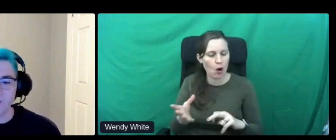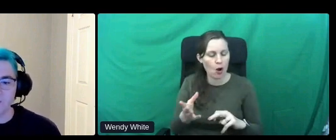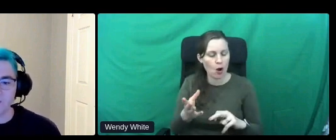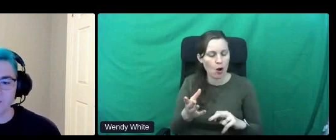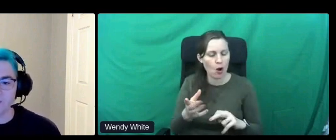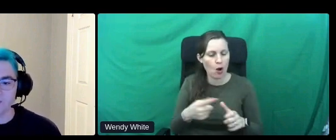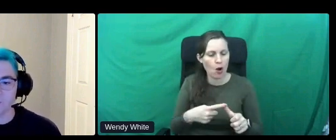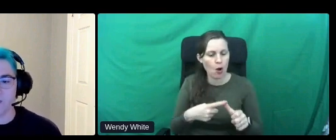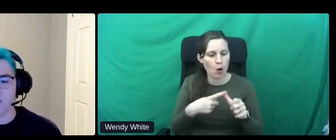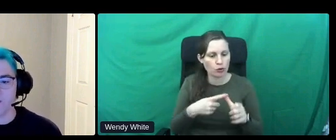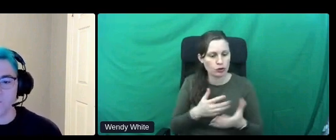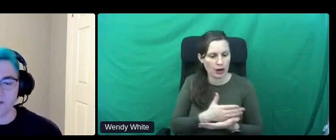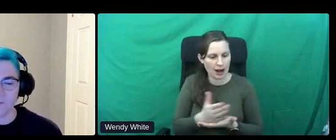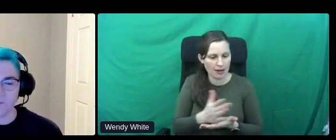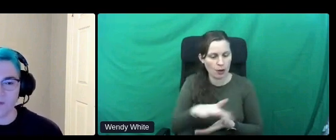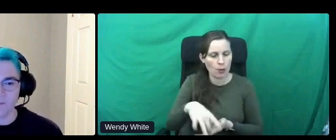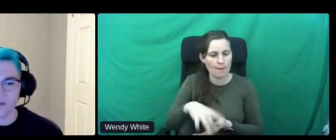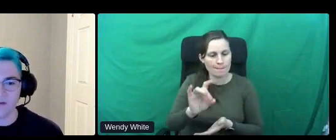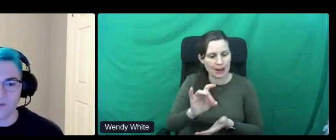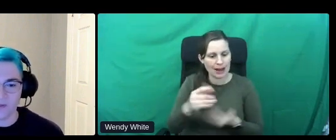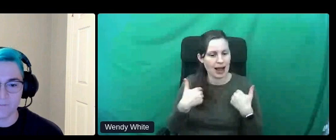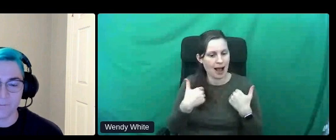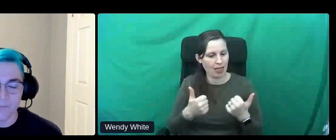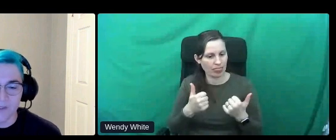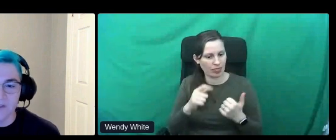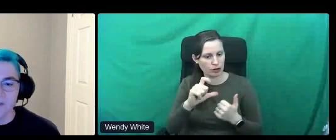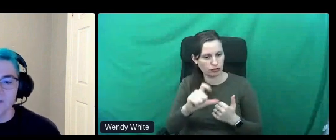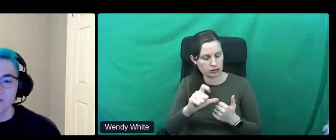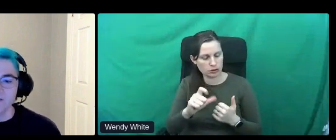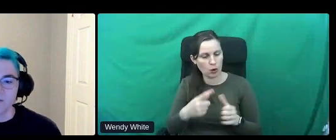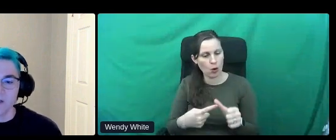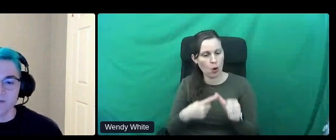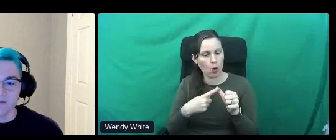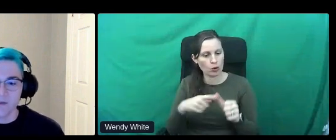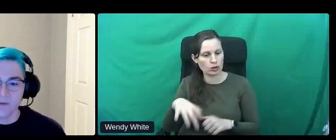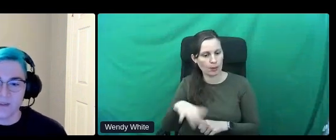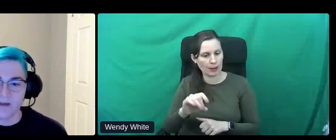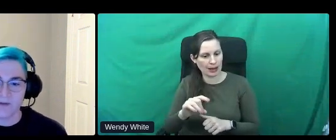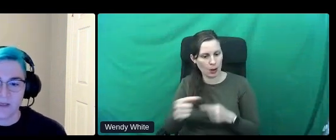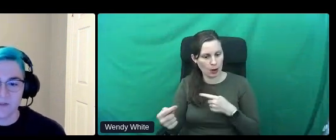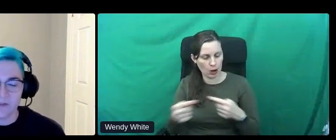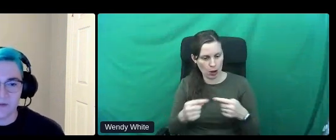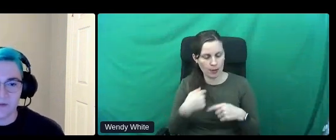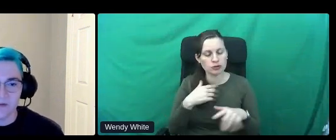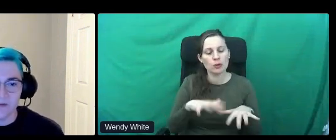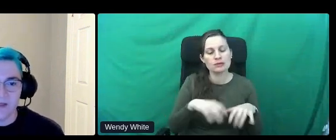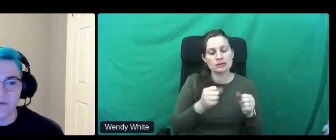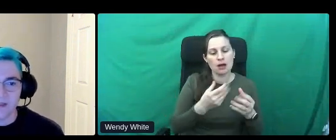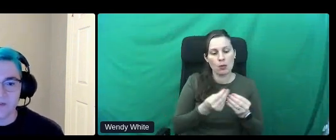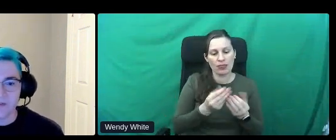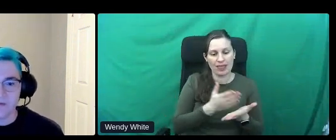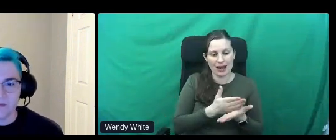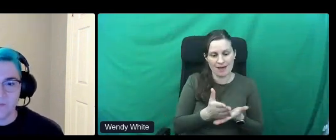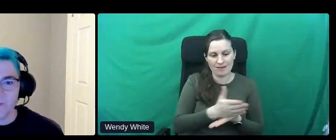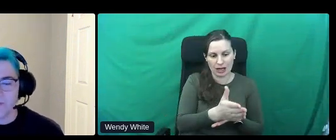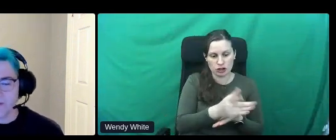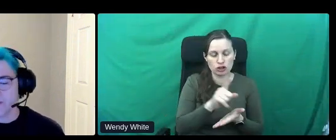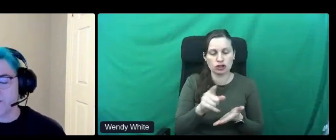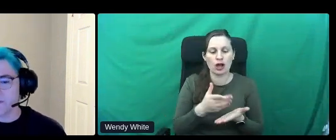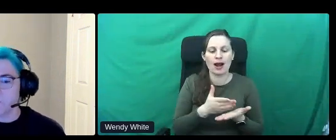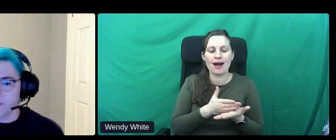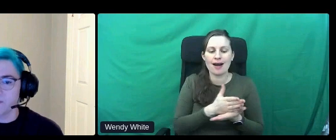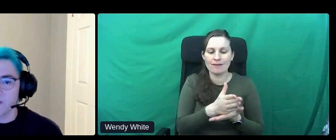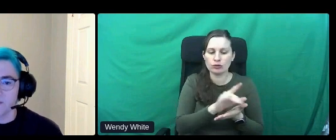picking up health crystals, or when auto pickup in combat? So I'll start with the navigation. Navigation is probably